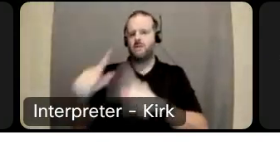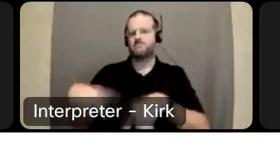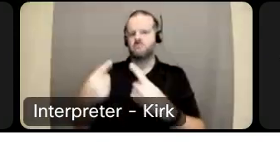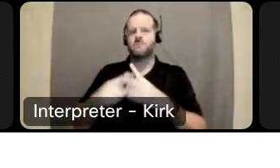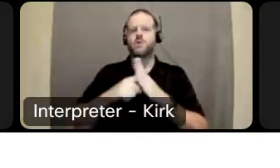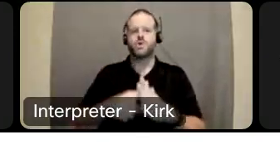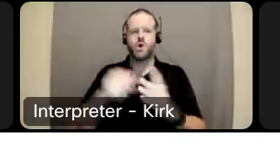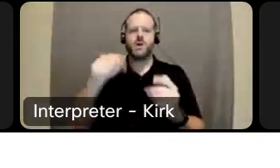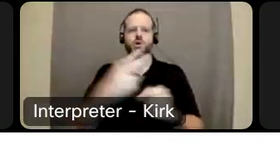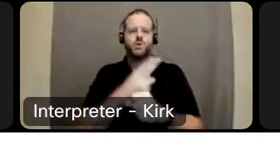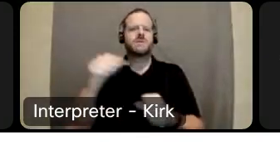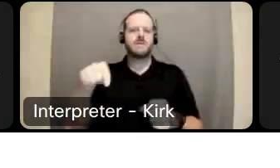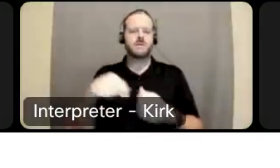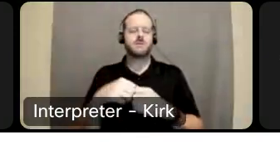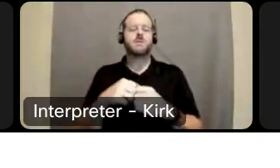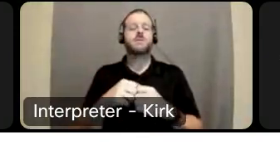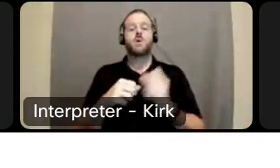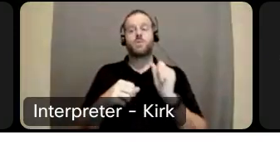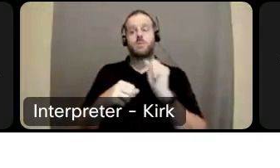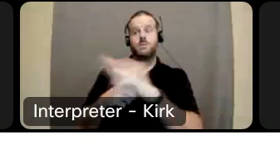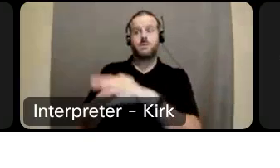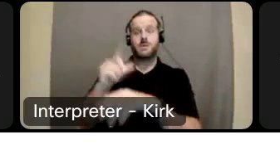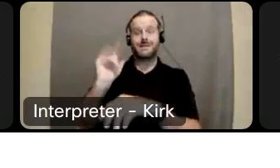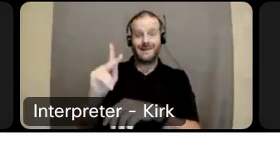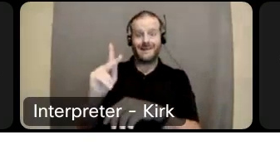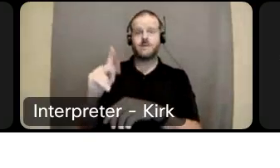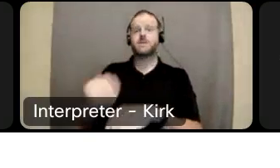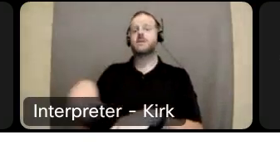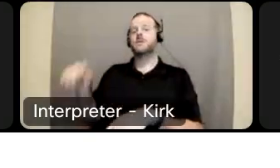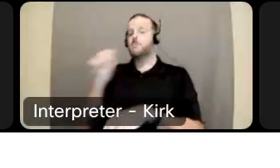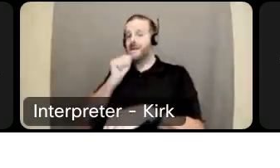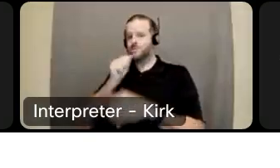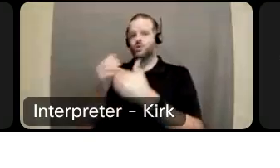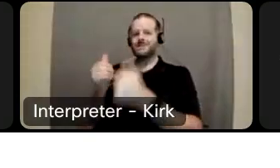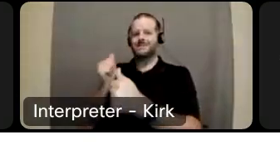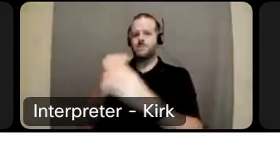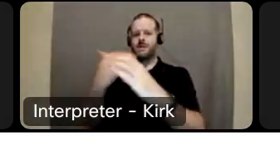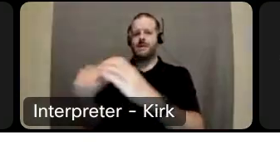So when sharing survey links and a password, please do so in separate emails.